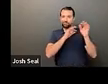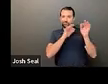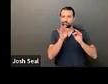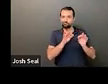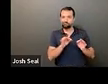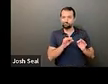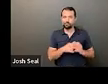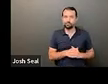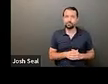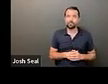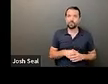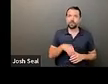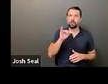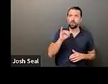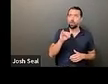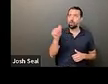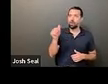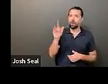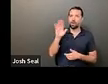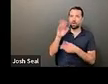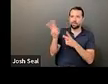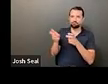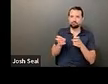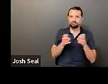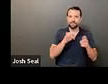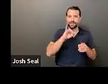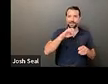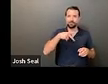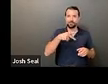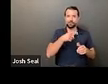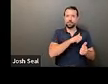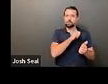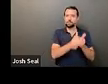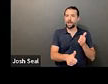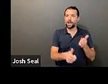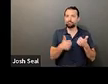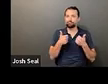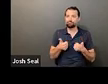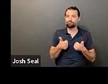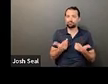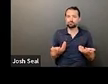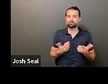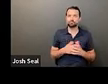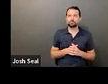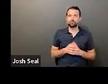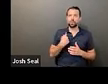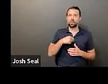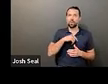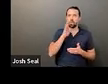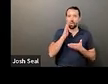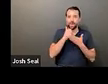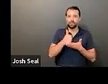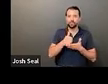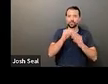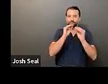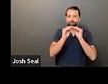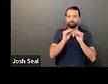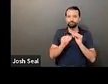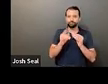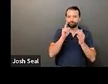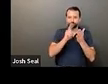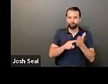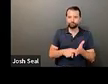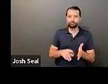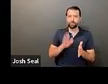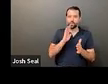IEP, in an email, we're going to give you feedback. We're going to tell you how to fix it. We're going to help you write it. Okay. So please feel